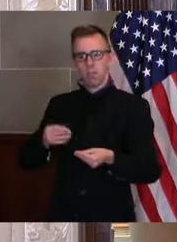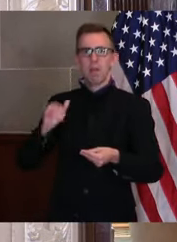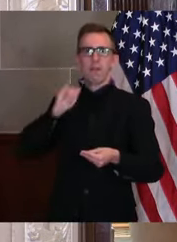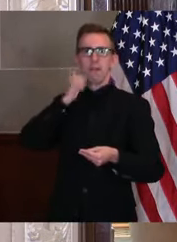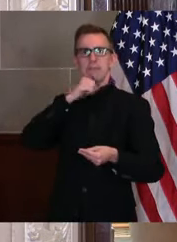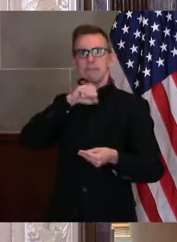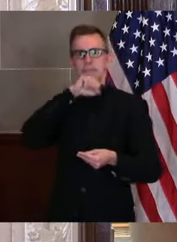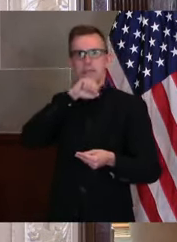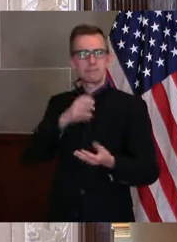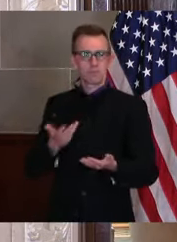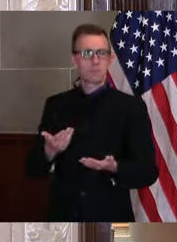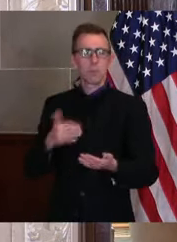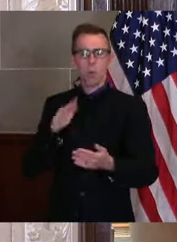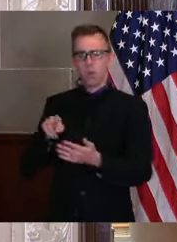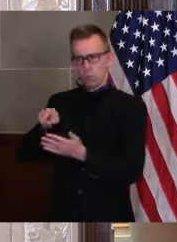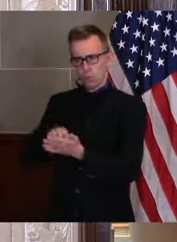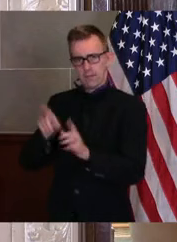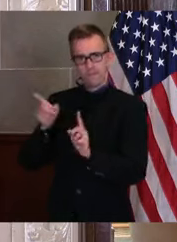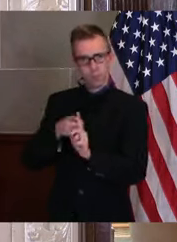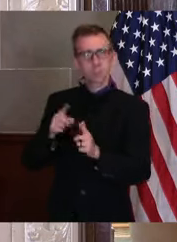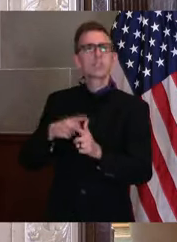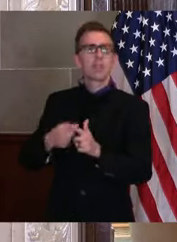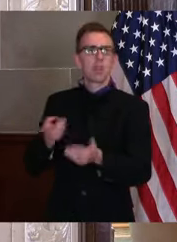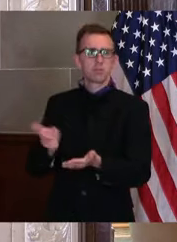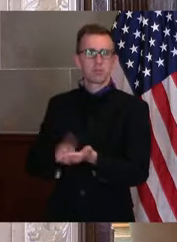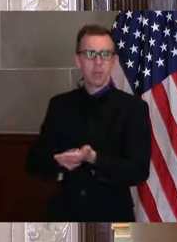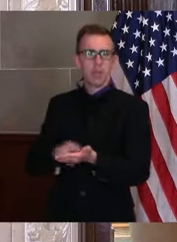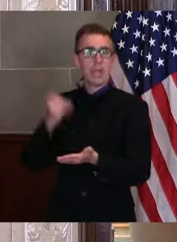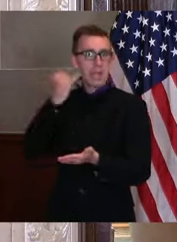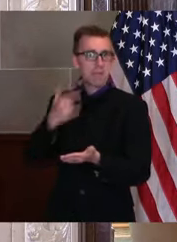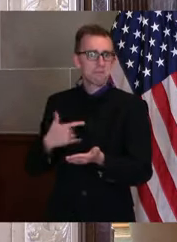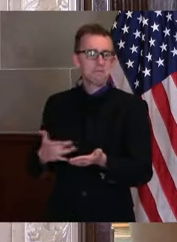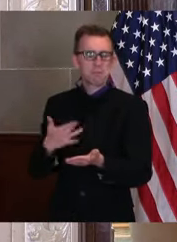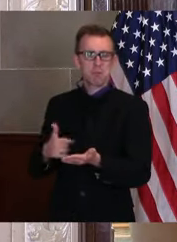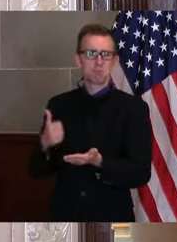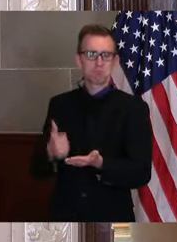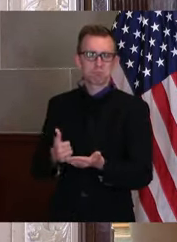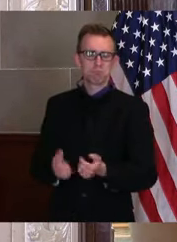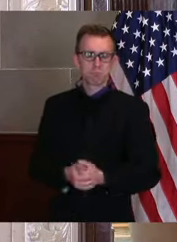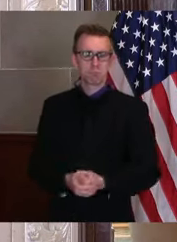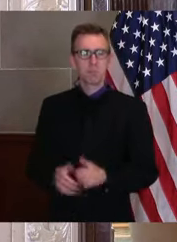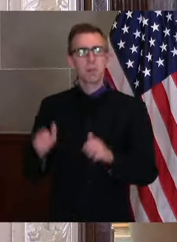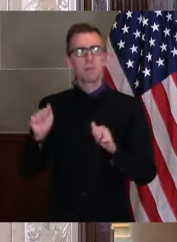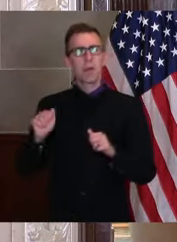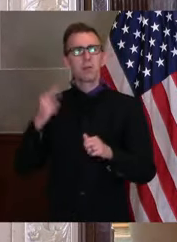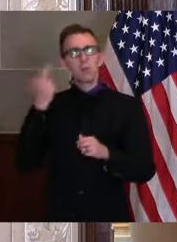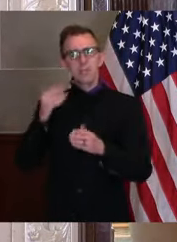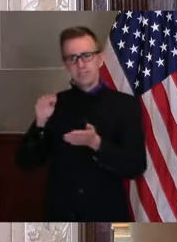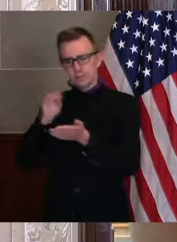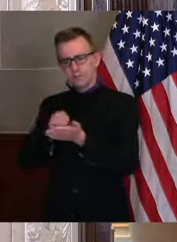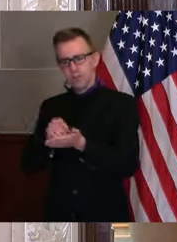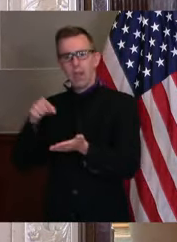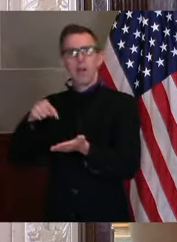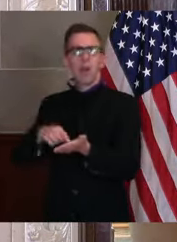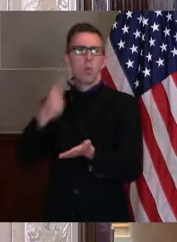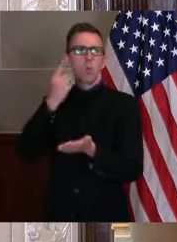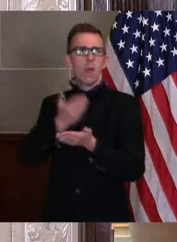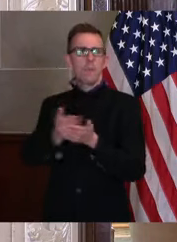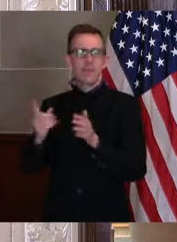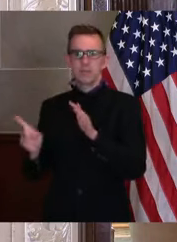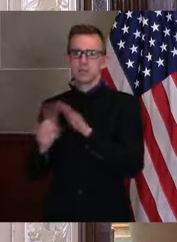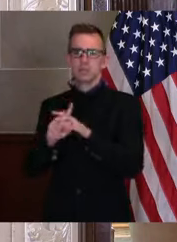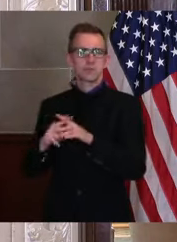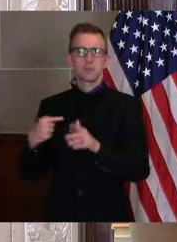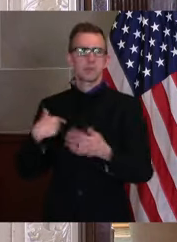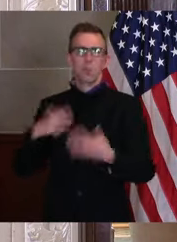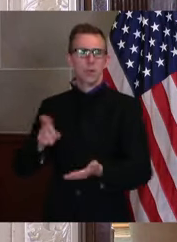legal team and the people in the administration, because there's too many things could change why we wouldn't sign something. I know that's going to be